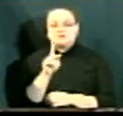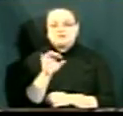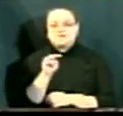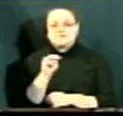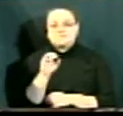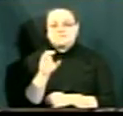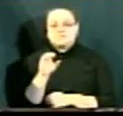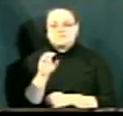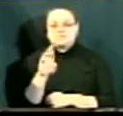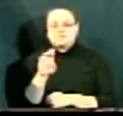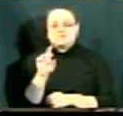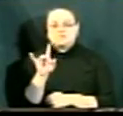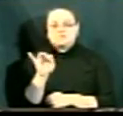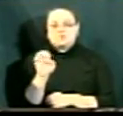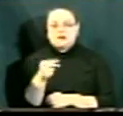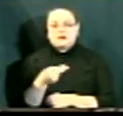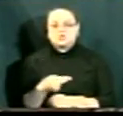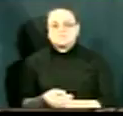Kredich.